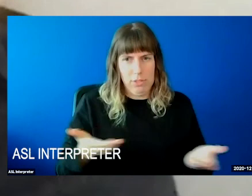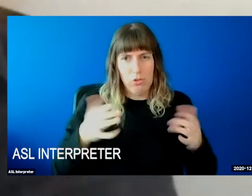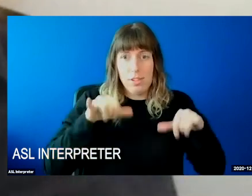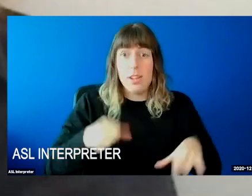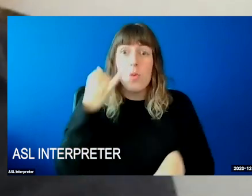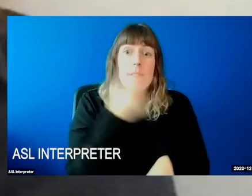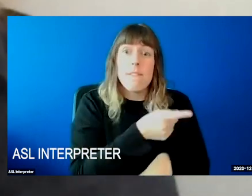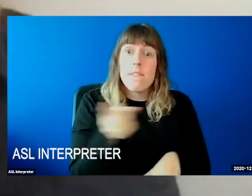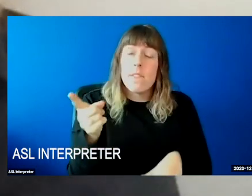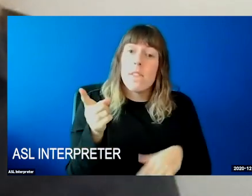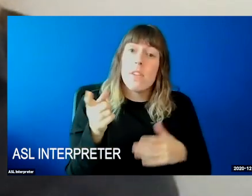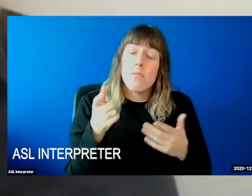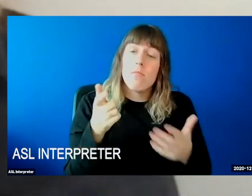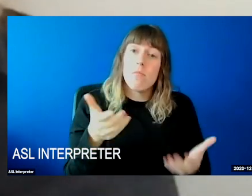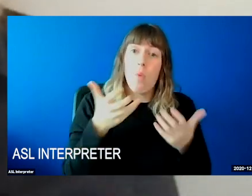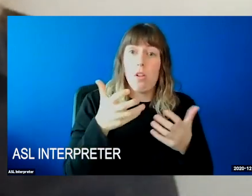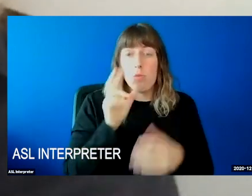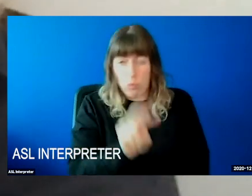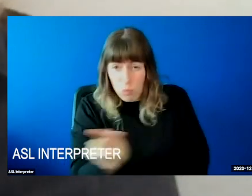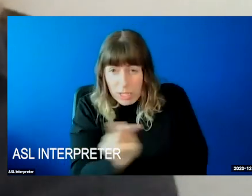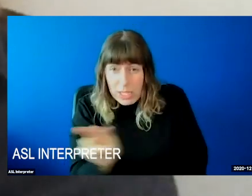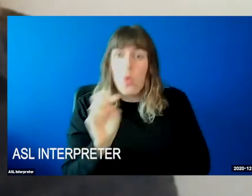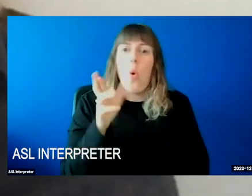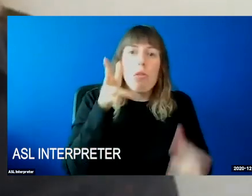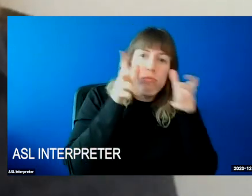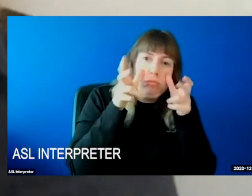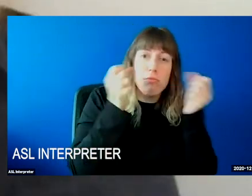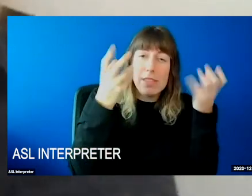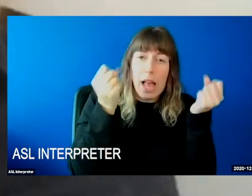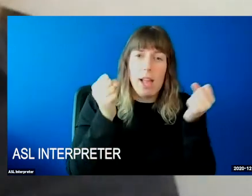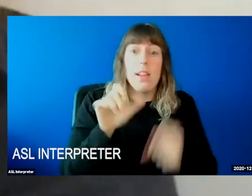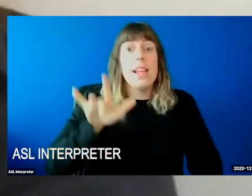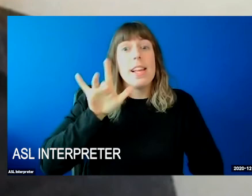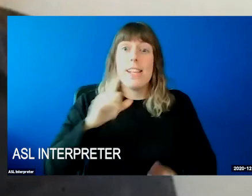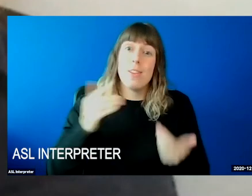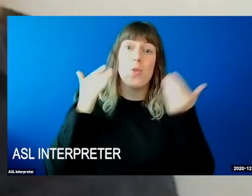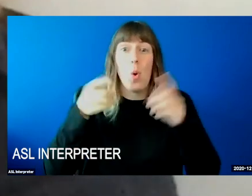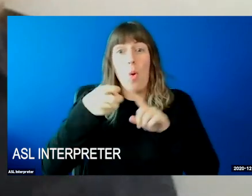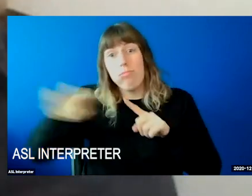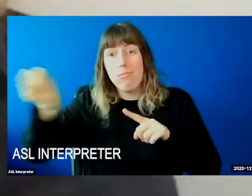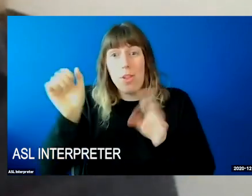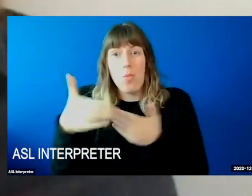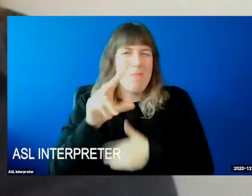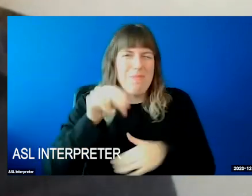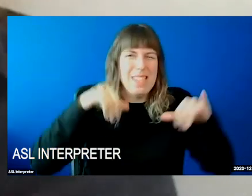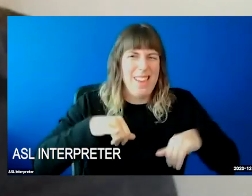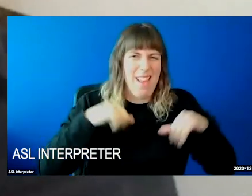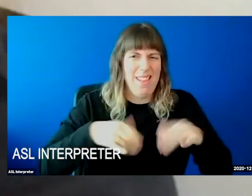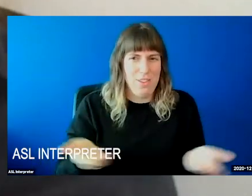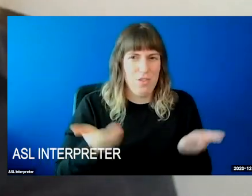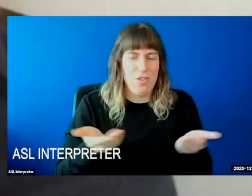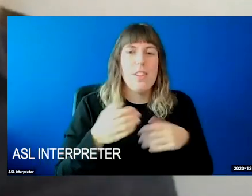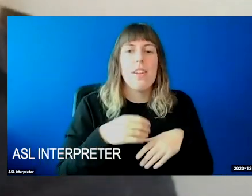the signers will stay in the main room. So if you're someone who uses those services, please don't click the button that